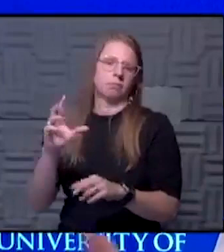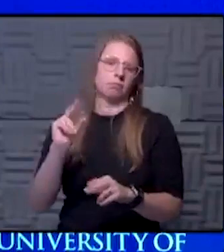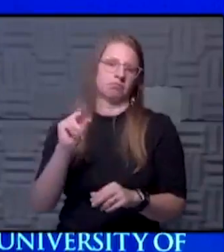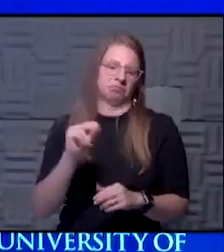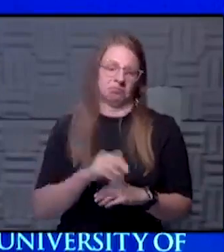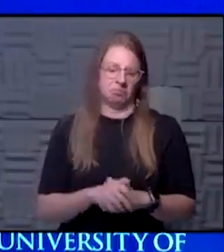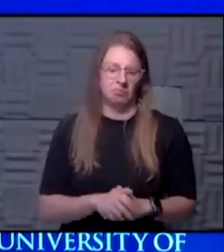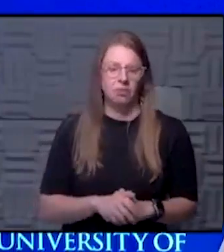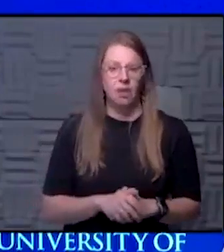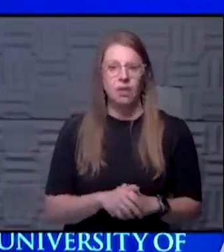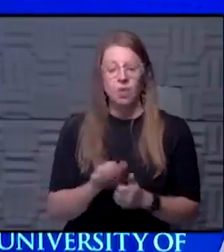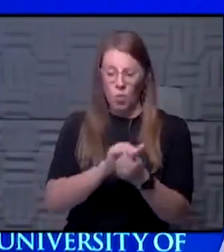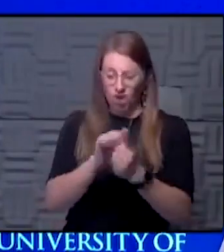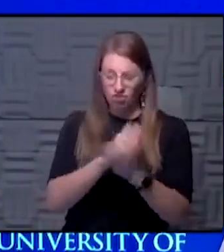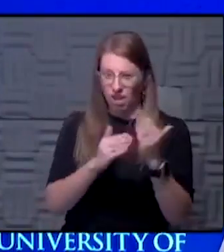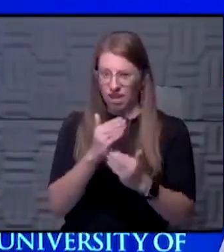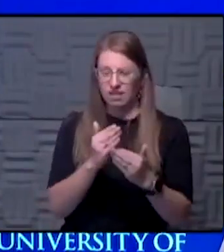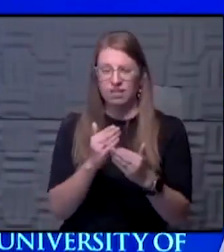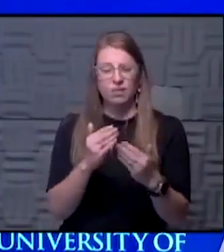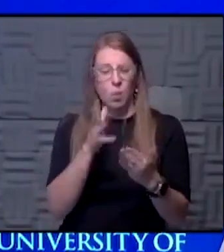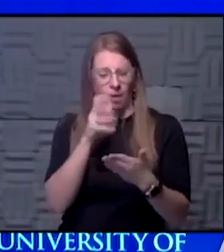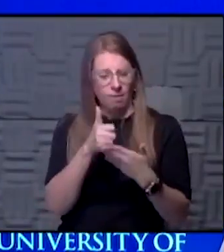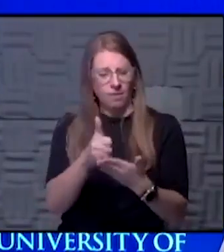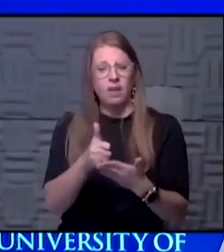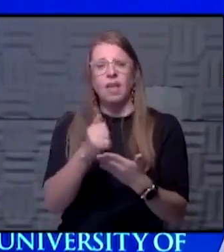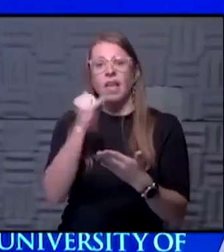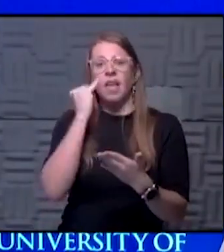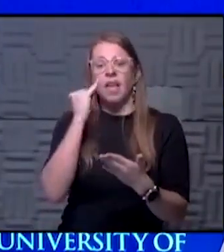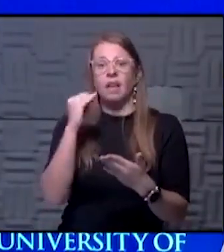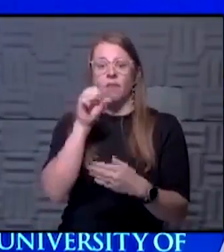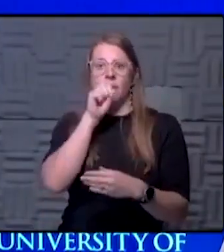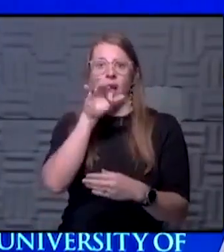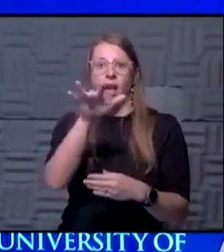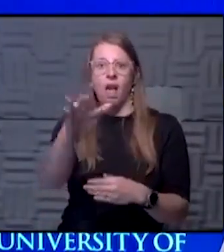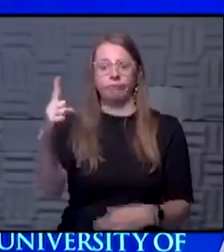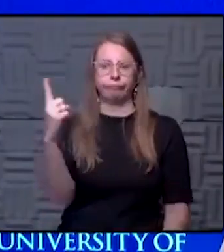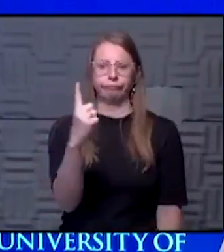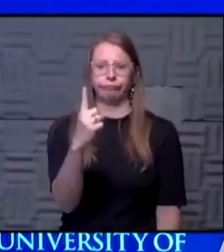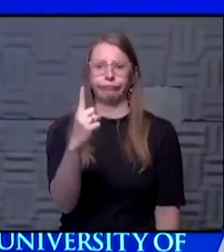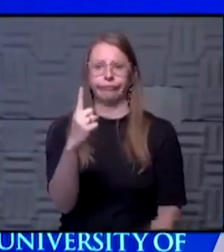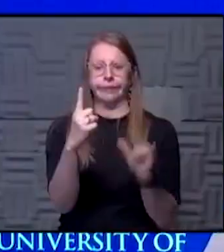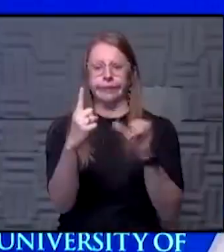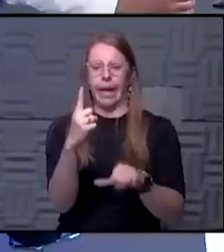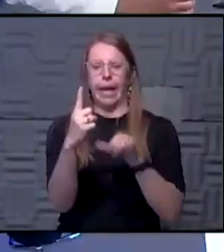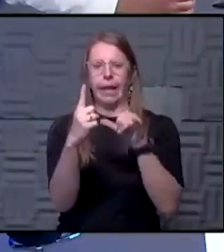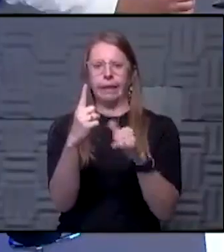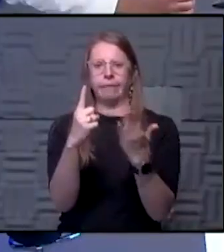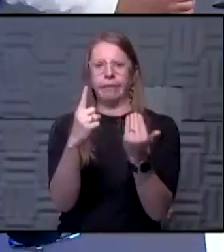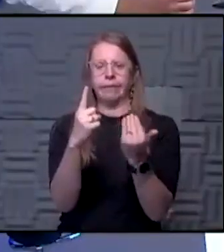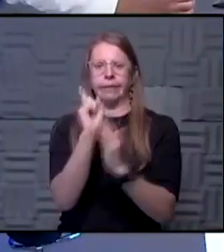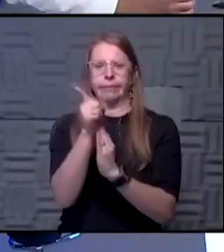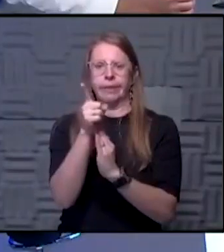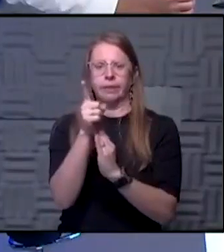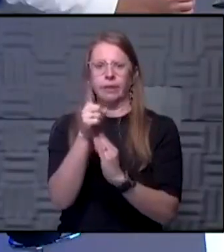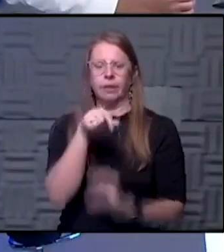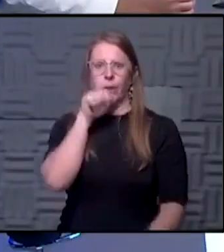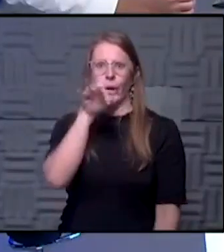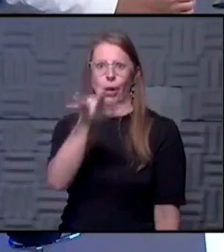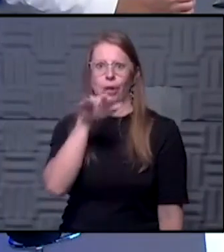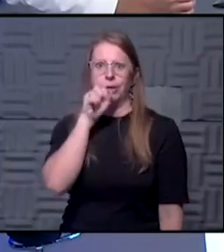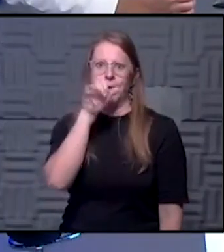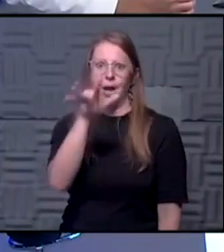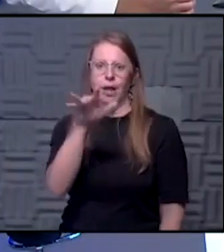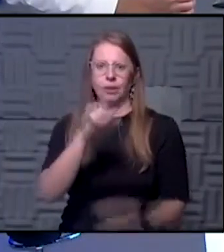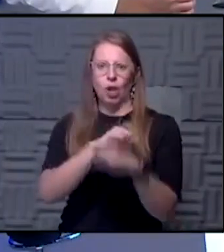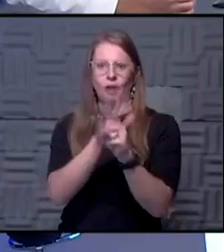large, Hawk. Whereas if you go into somebody else's breath cloud and you stay there for 15 minutes and they're actively breathing out COVID, or